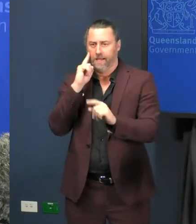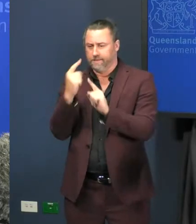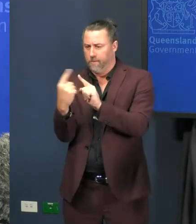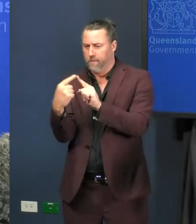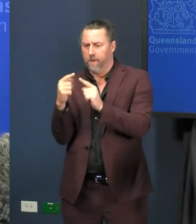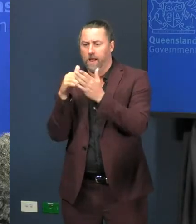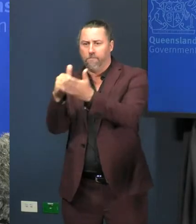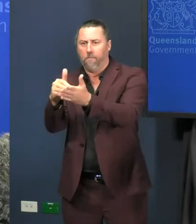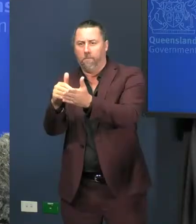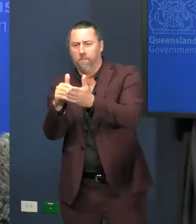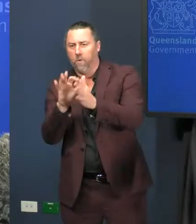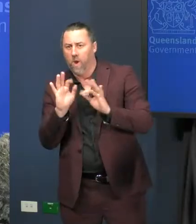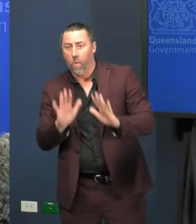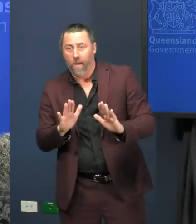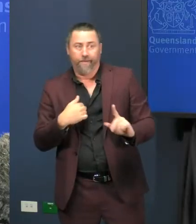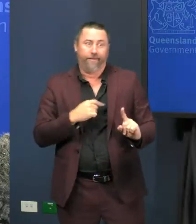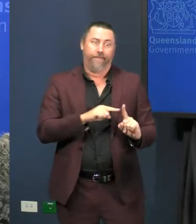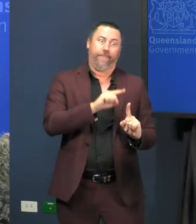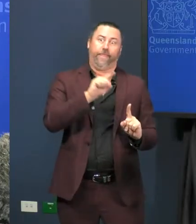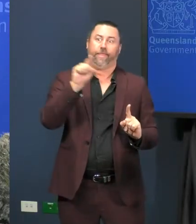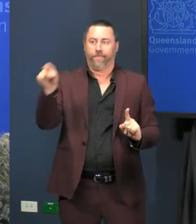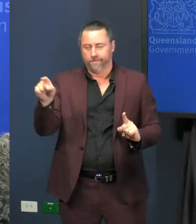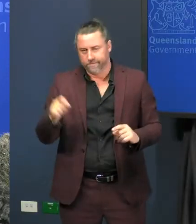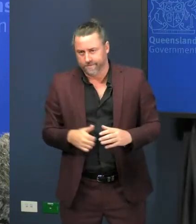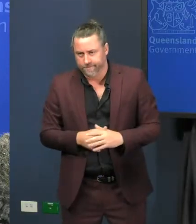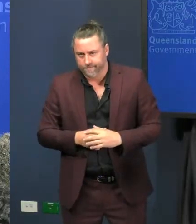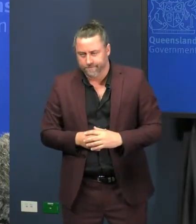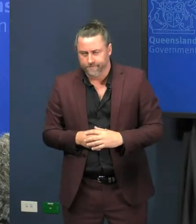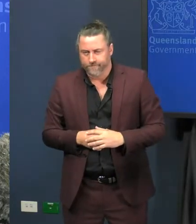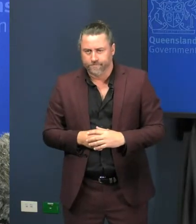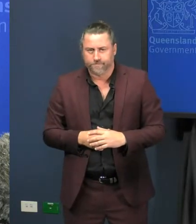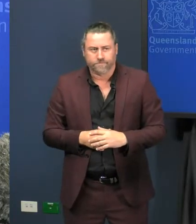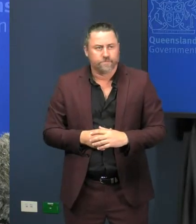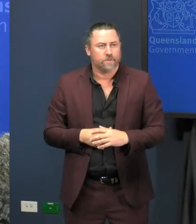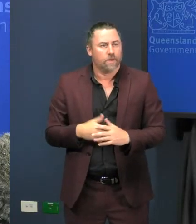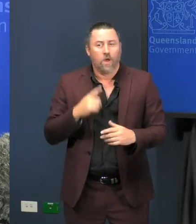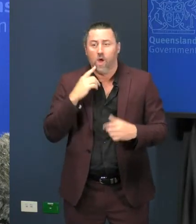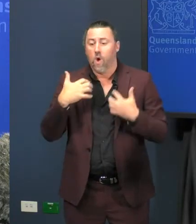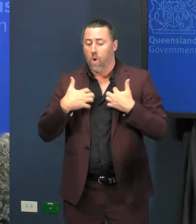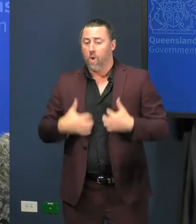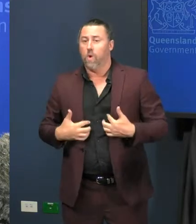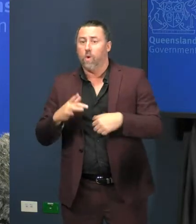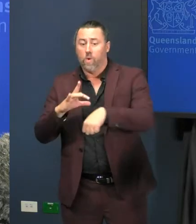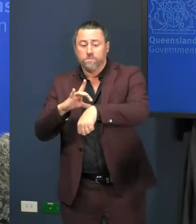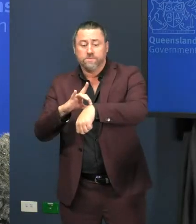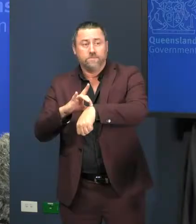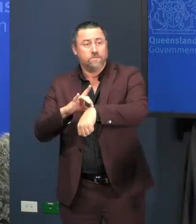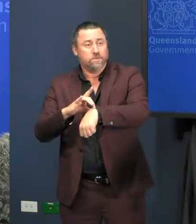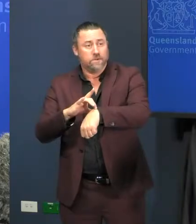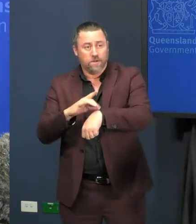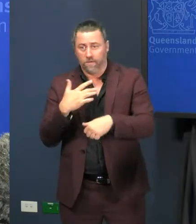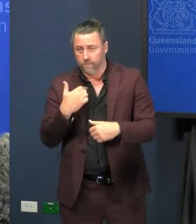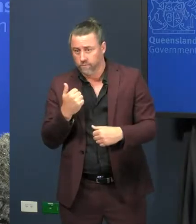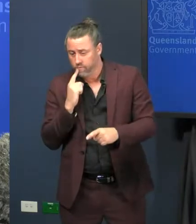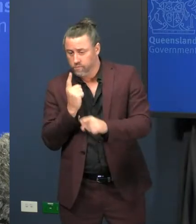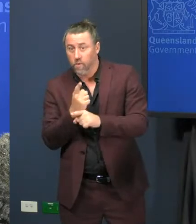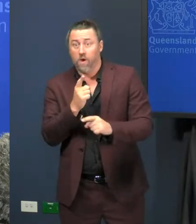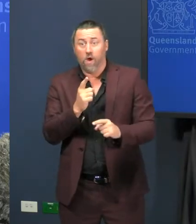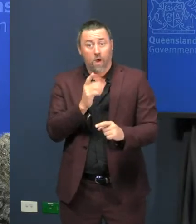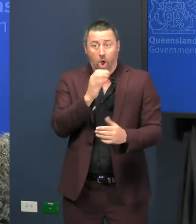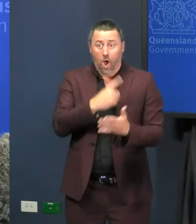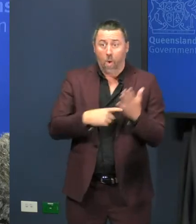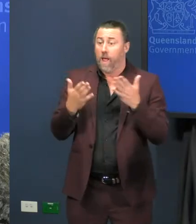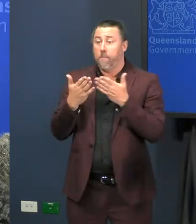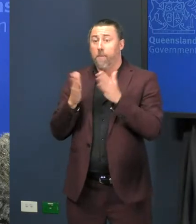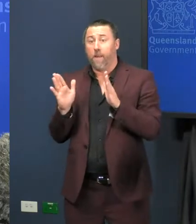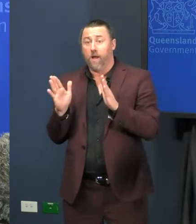when they are required. We've begun communication with some of the hospitals, that's both the private hospitals